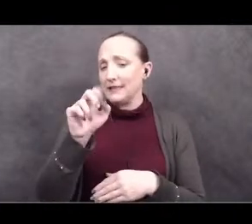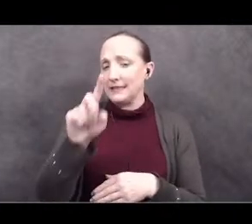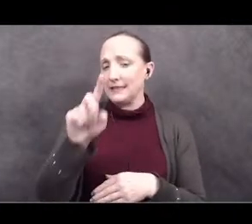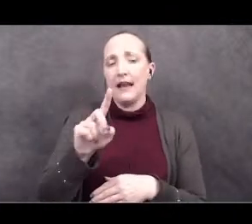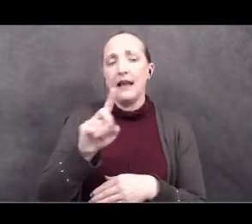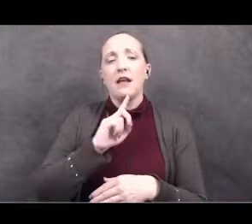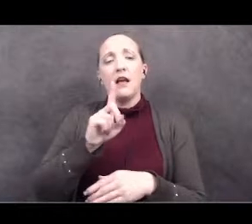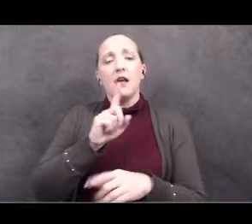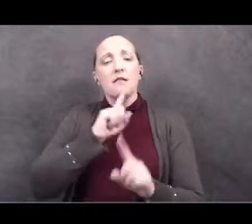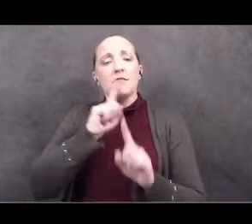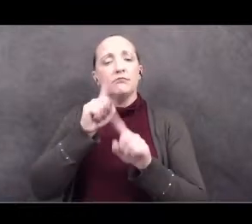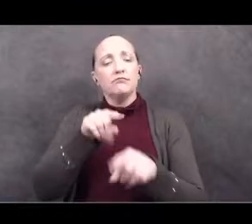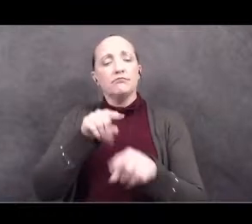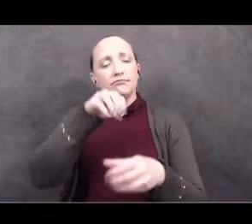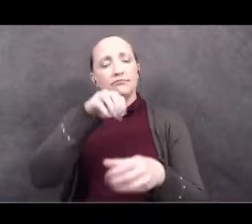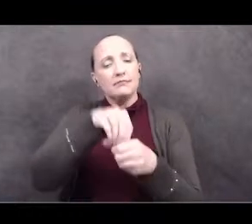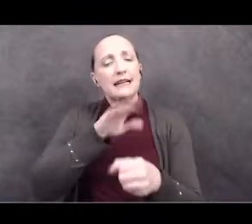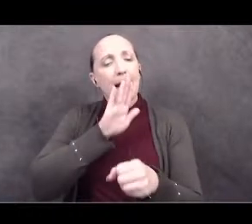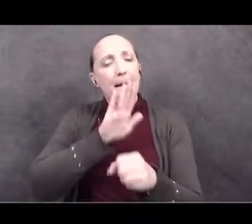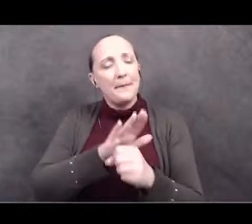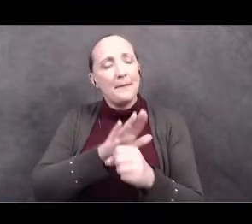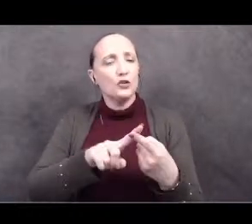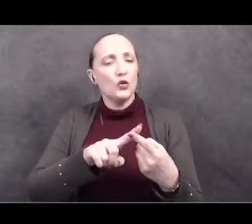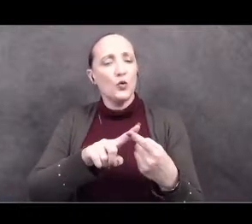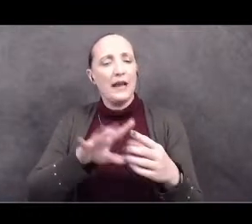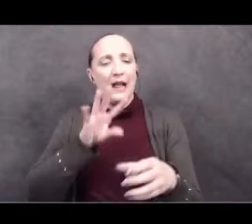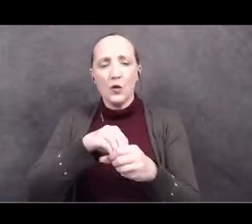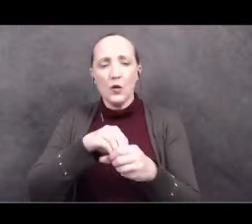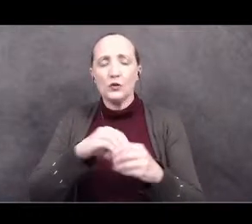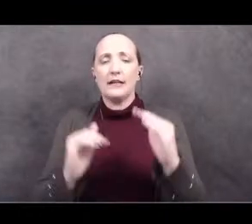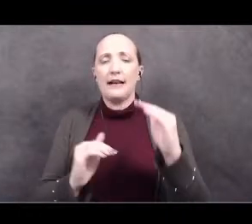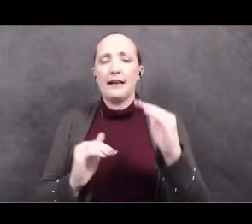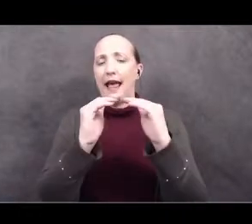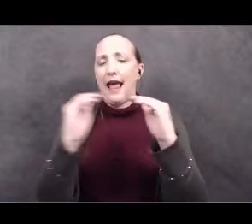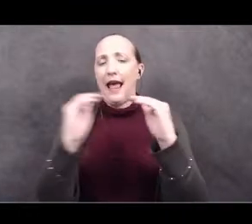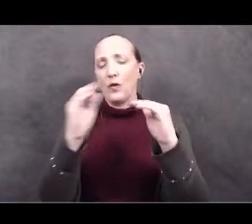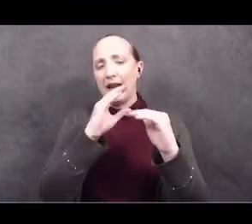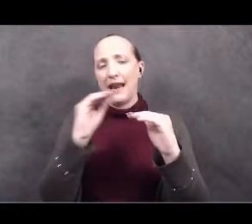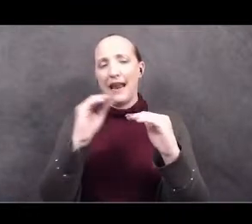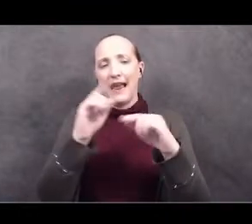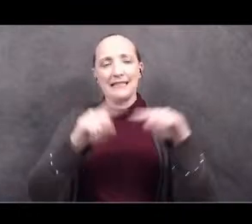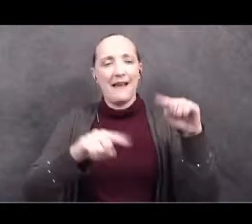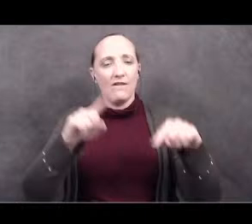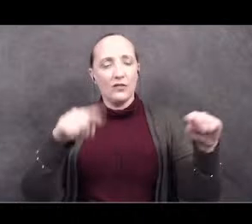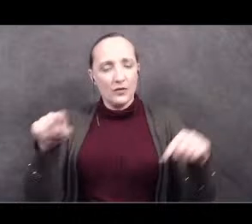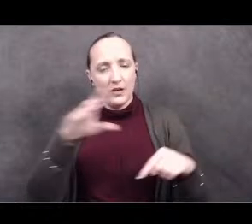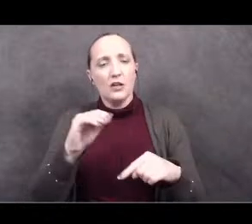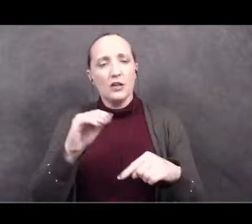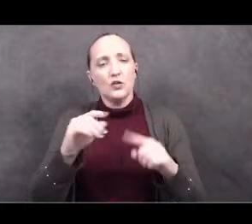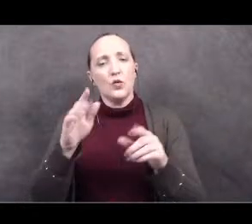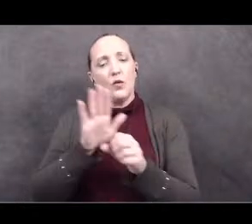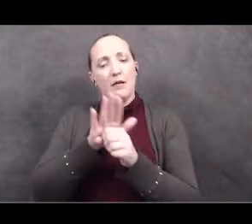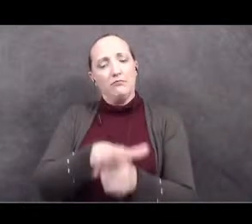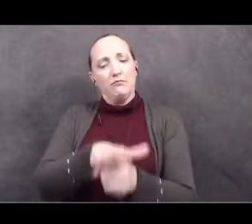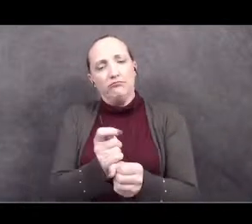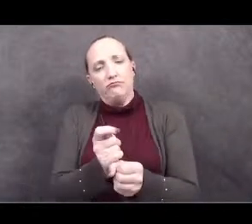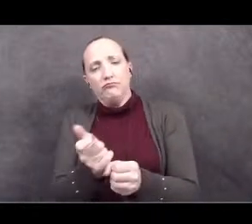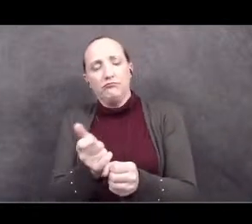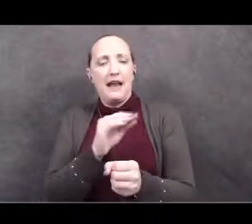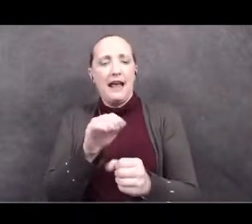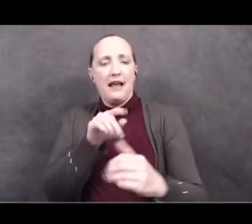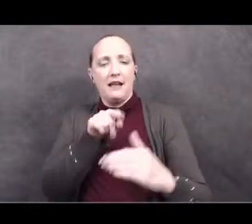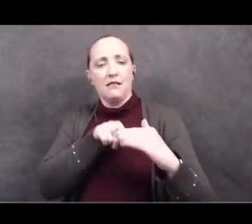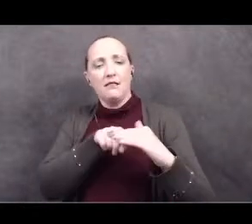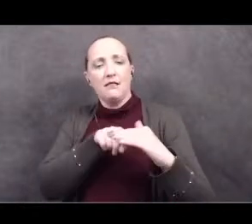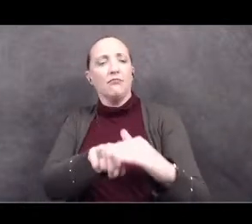to inclusion equity and diversity while working to dismount systemic oppression bias and inequities with their February